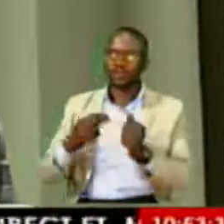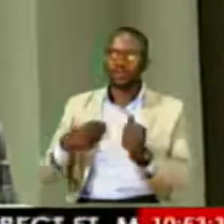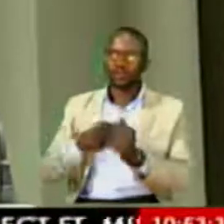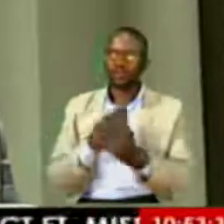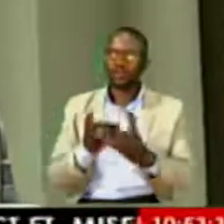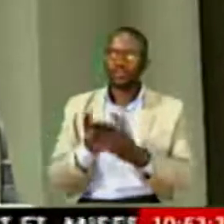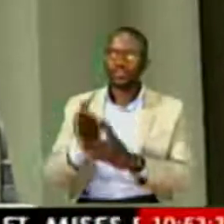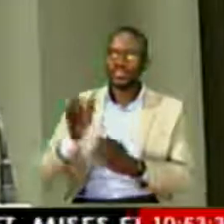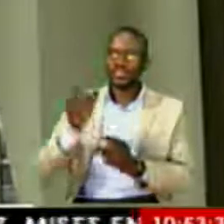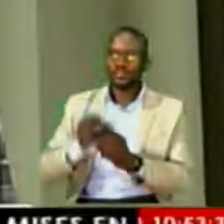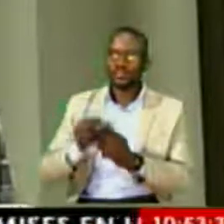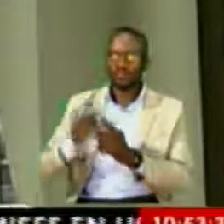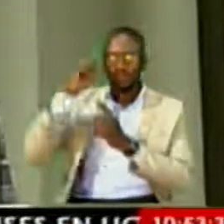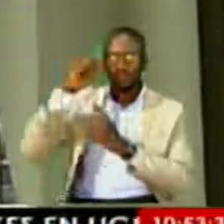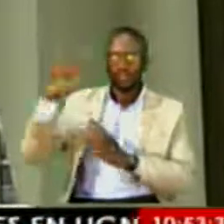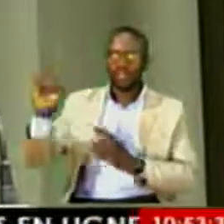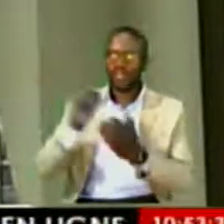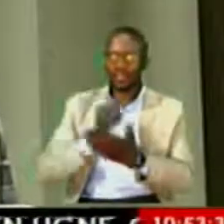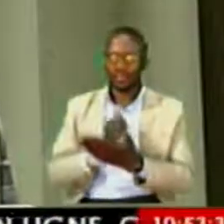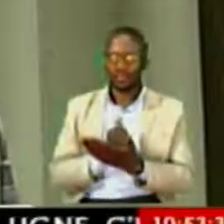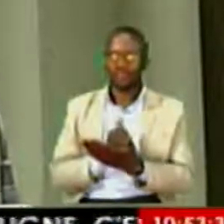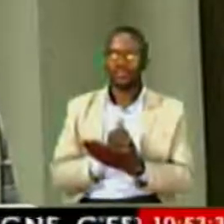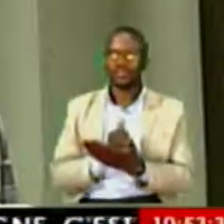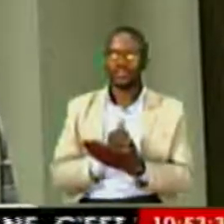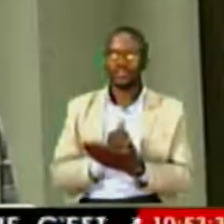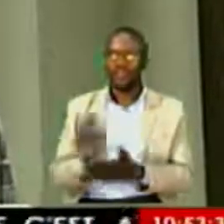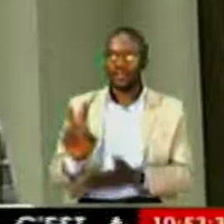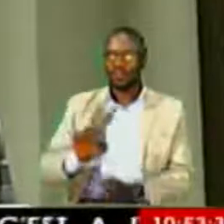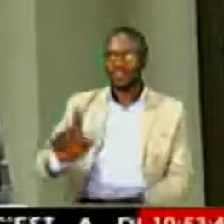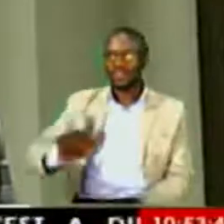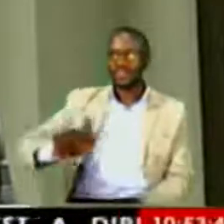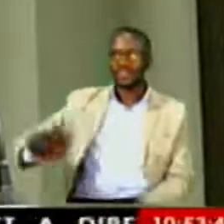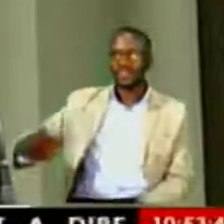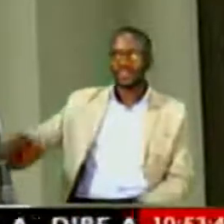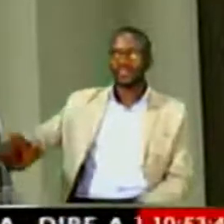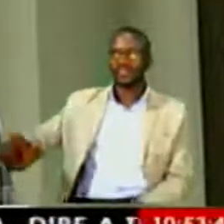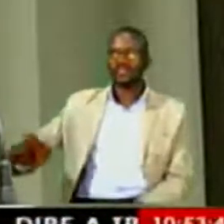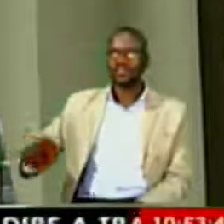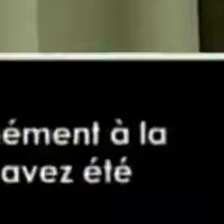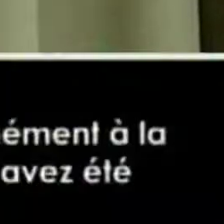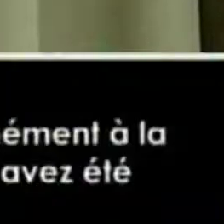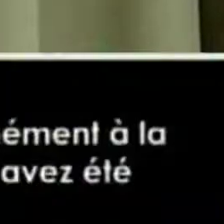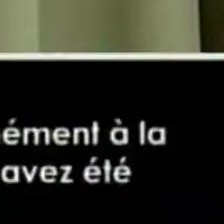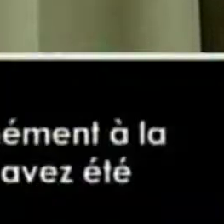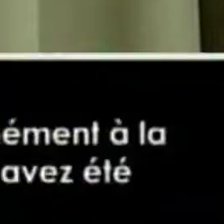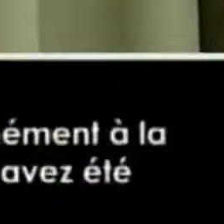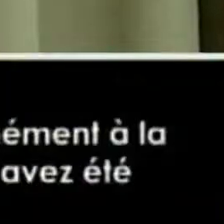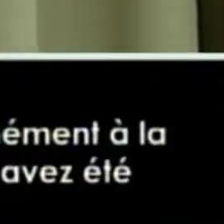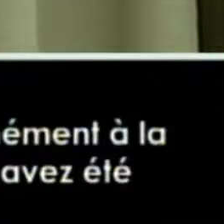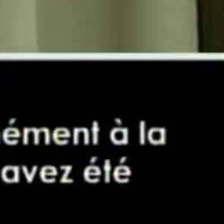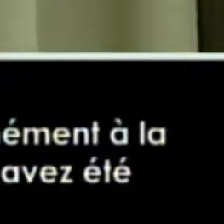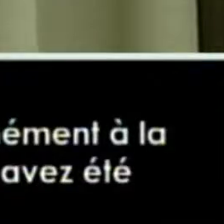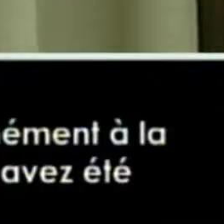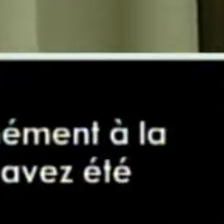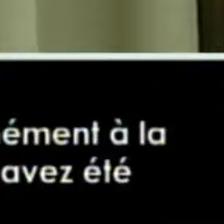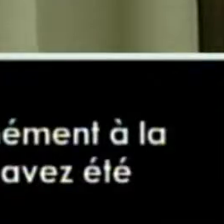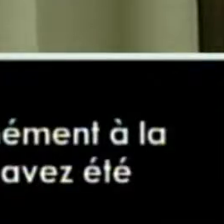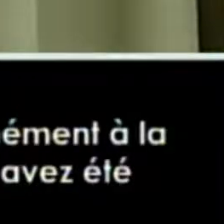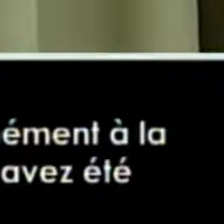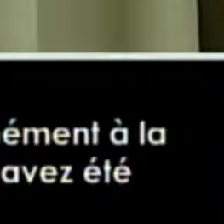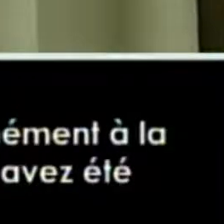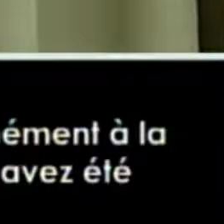Speaking to us through his word. Amen. Amen. Verse 21. Verse 21. Si dis-moi, vous l'avez entendu. If indeed you have heard him.